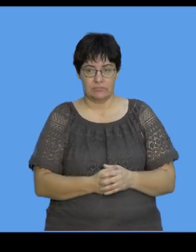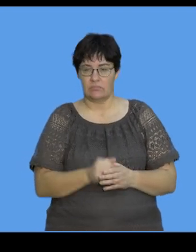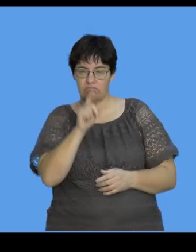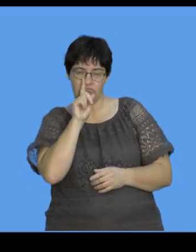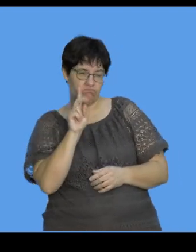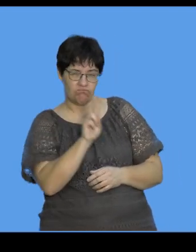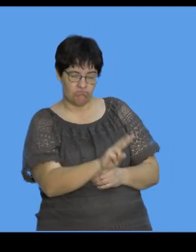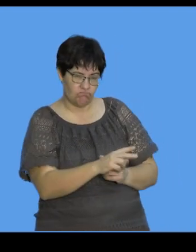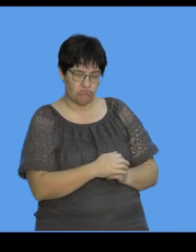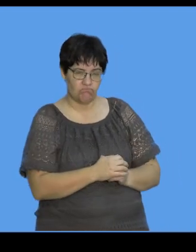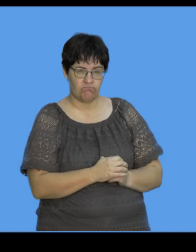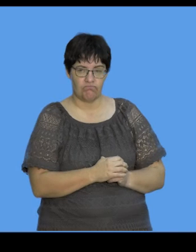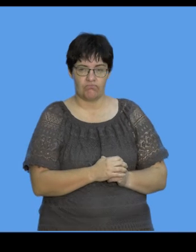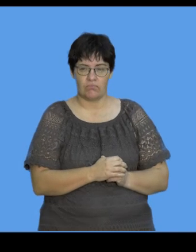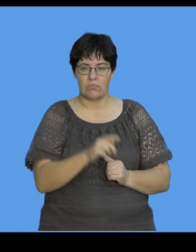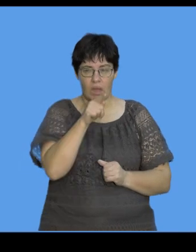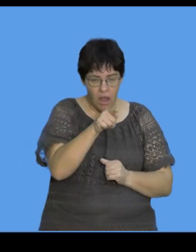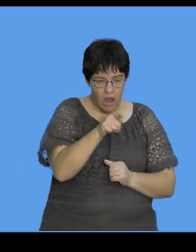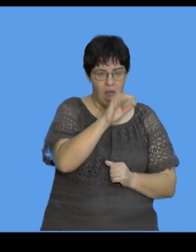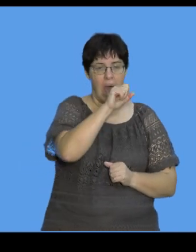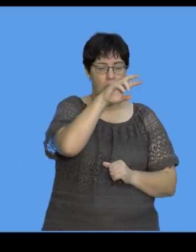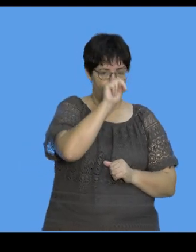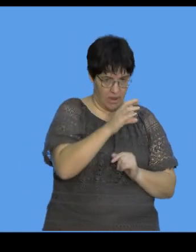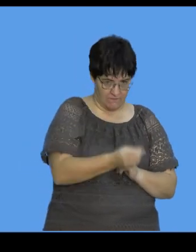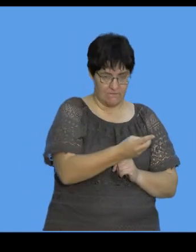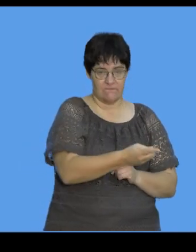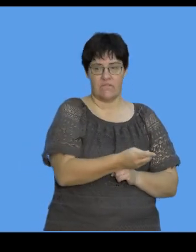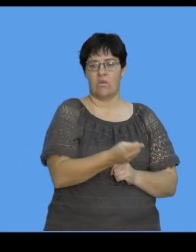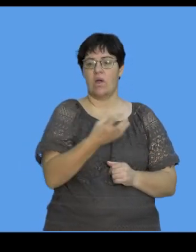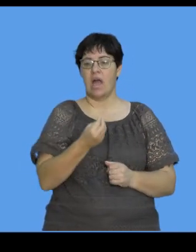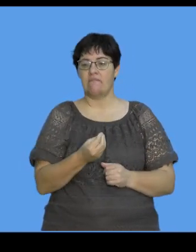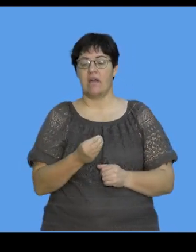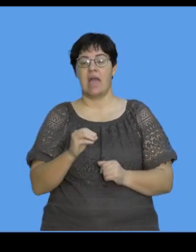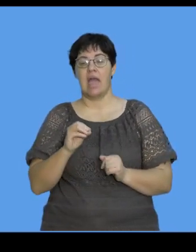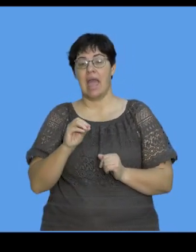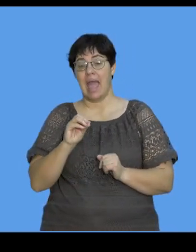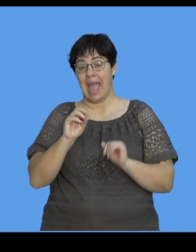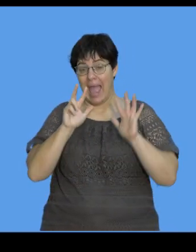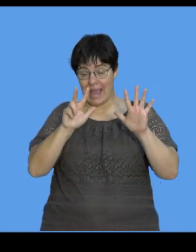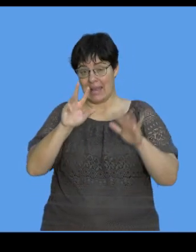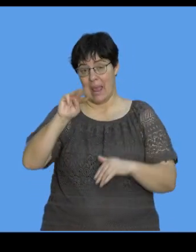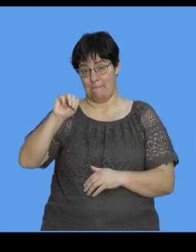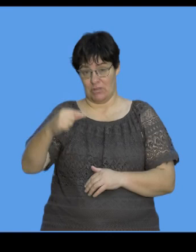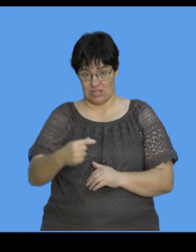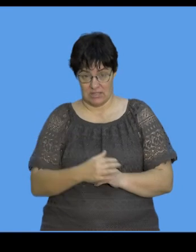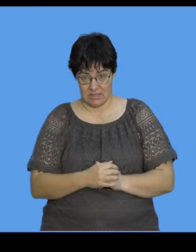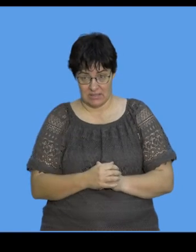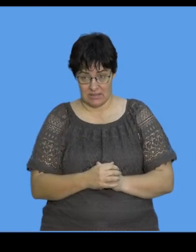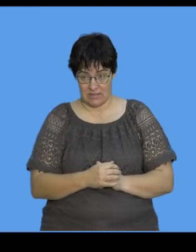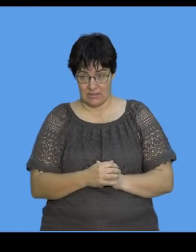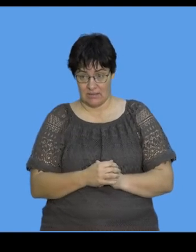let's have a look over here. Here, iron, we have 8 milligrams, right?